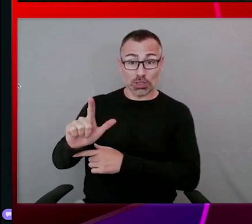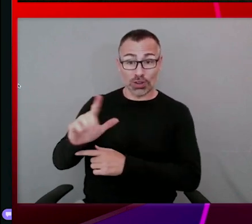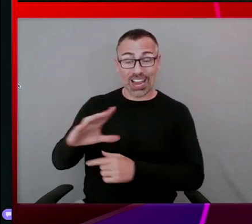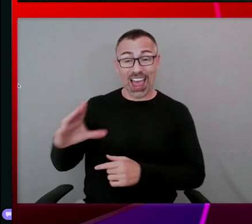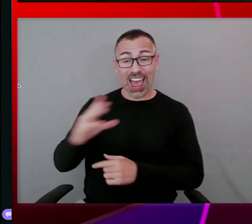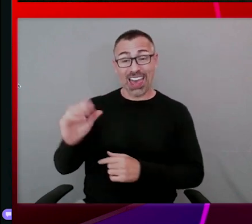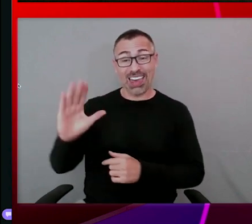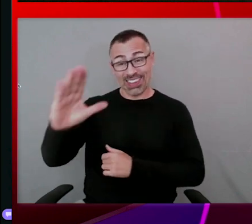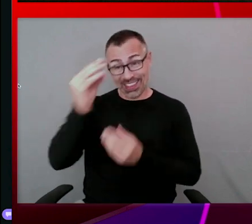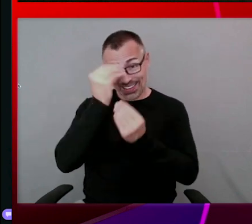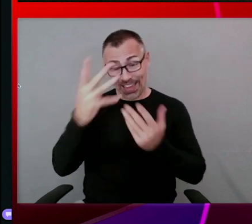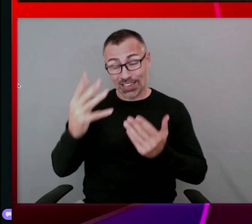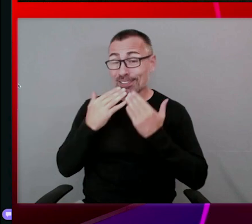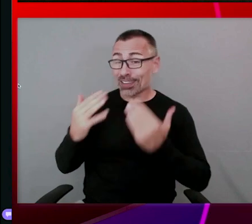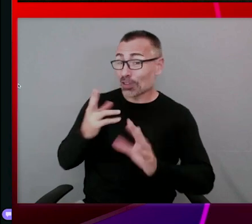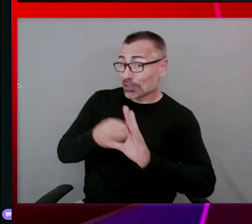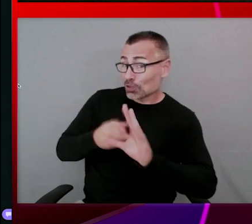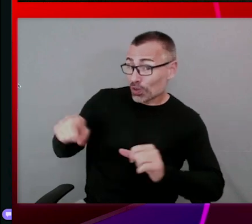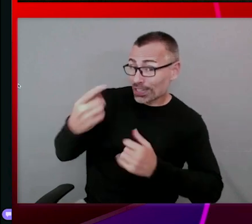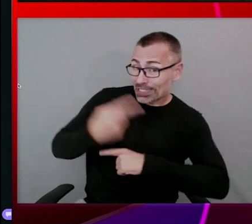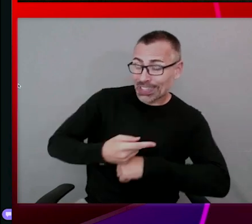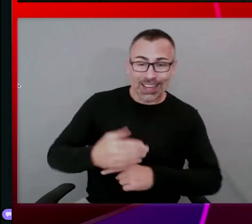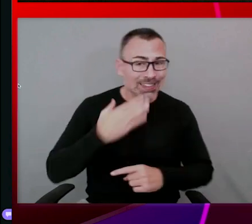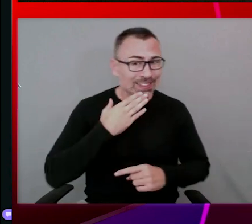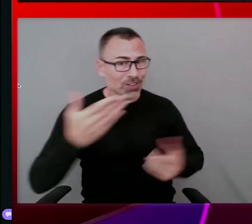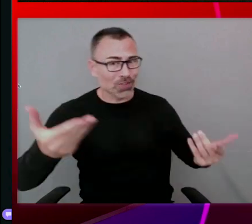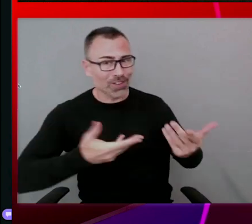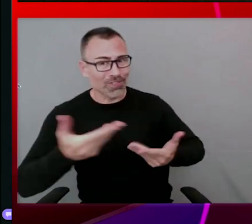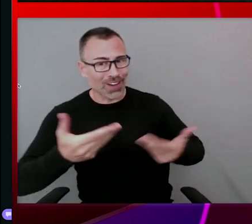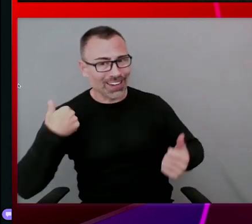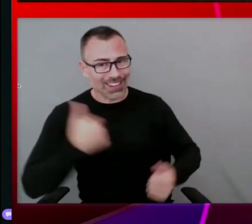thanks for coming on today, guys. Of course. Thank you for having us. Yeah.